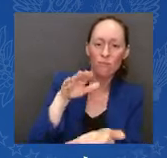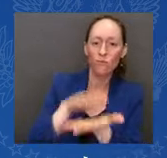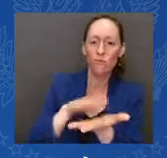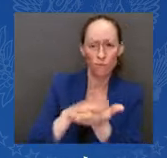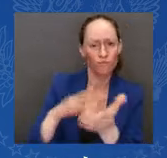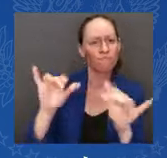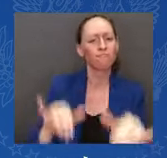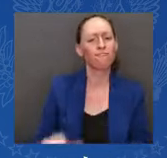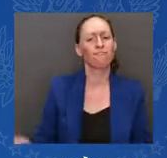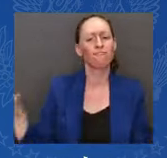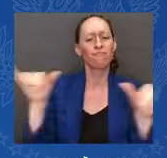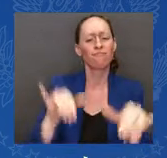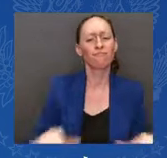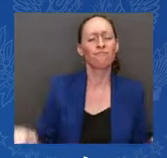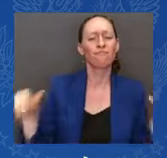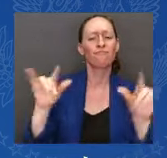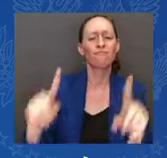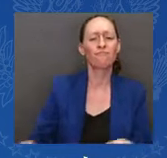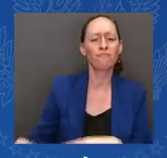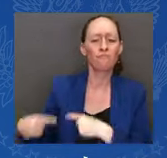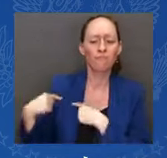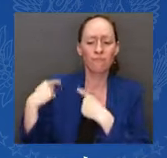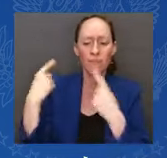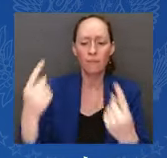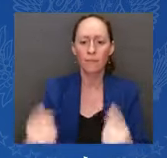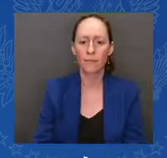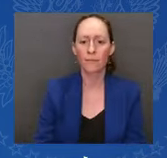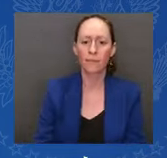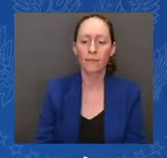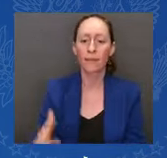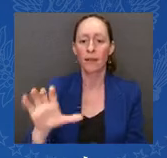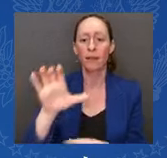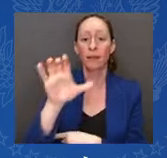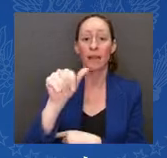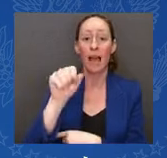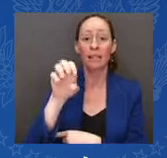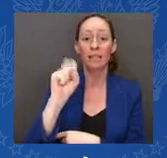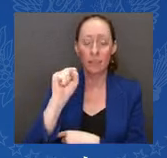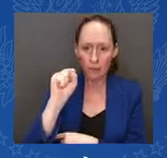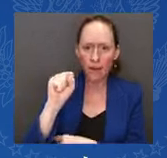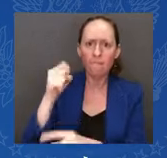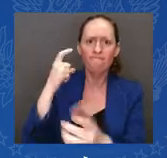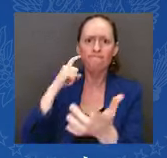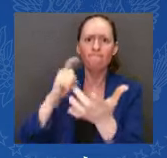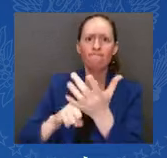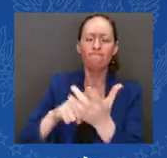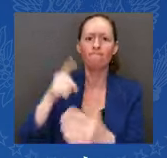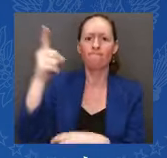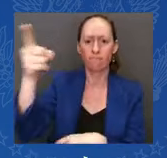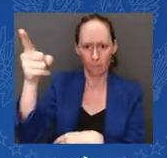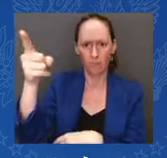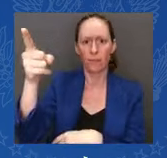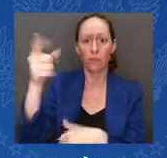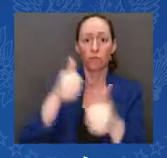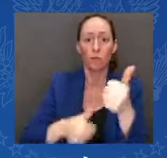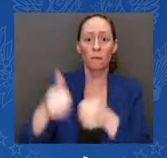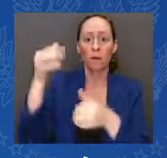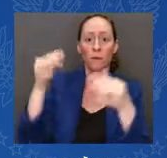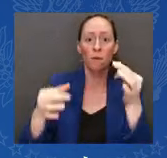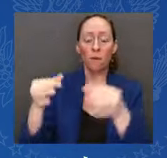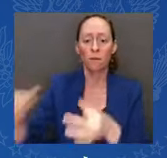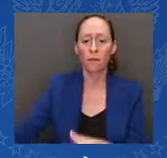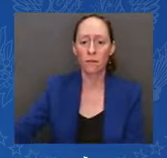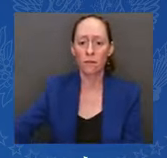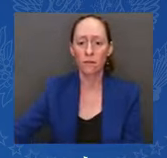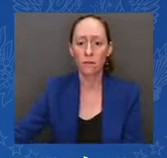and reaffirmed this view, that colleges could use race not as a determinant factor for admission, but as one of the